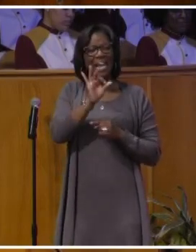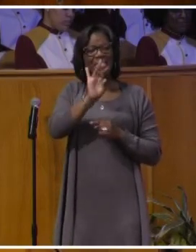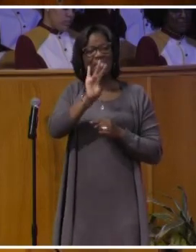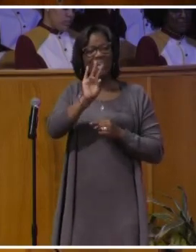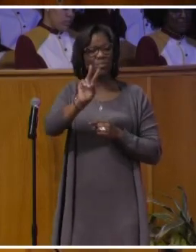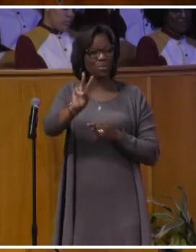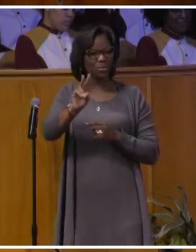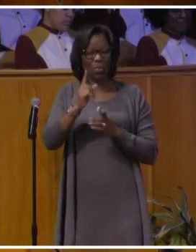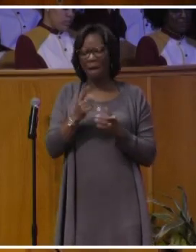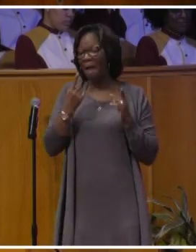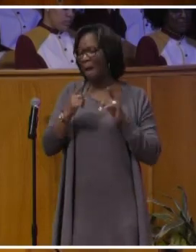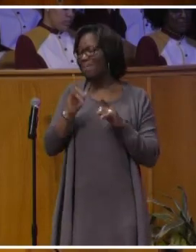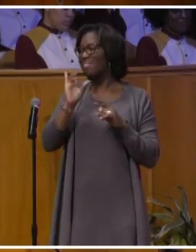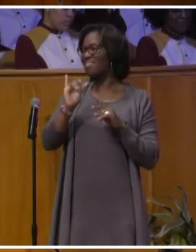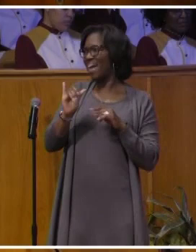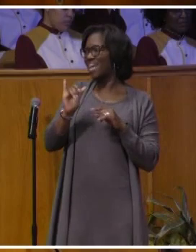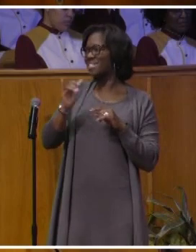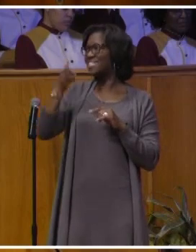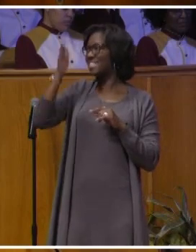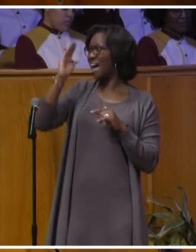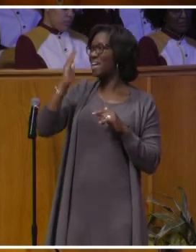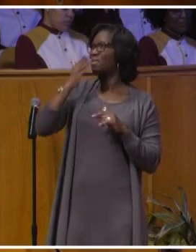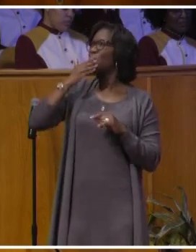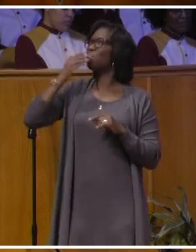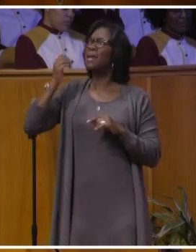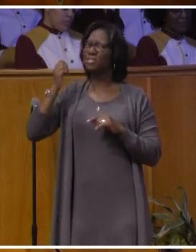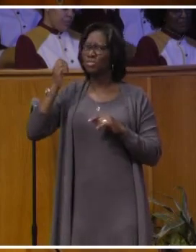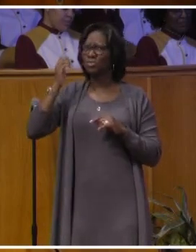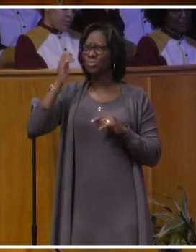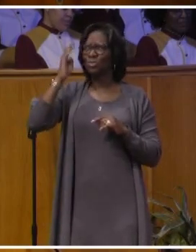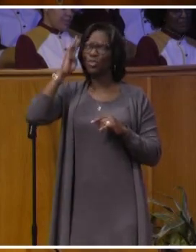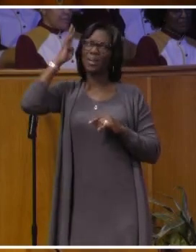1972 is arguably God's best creative year.